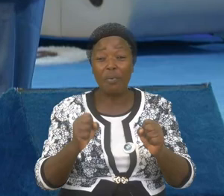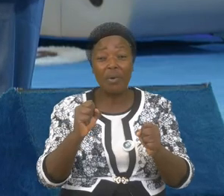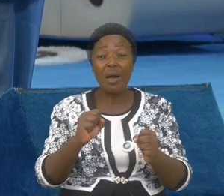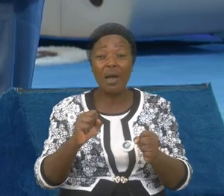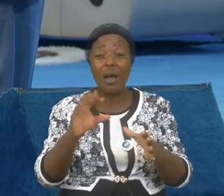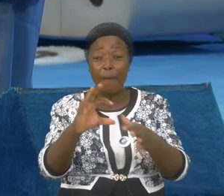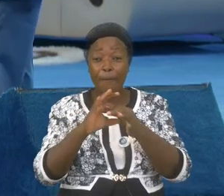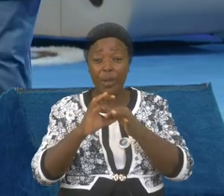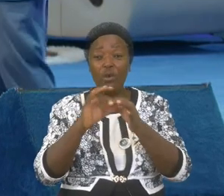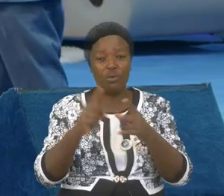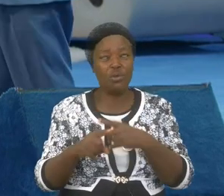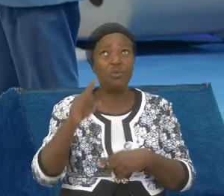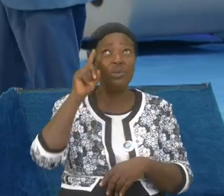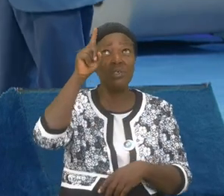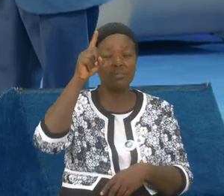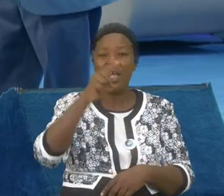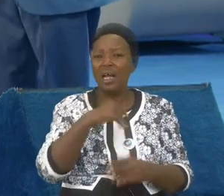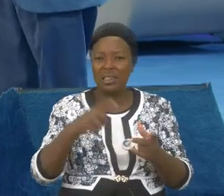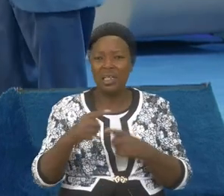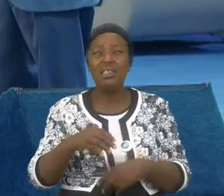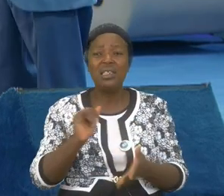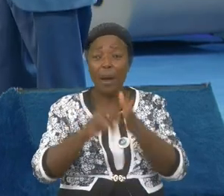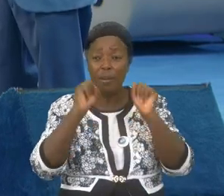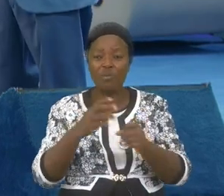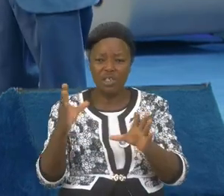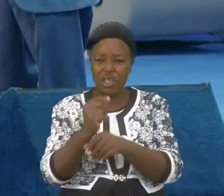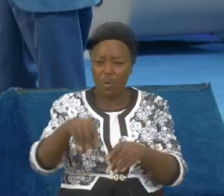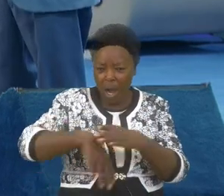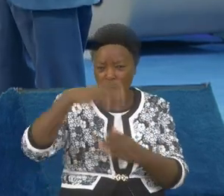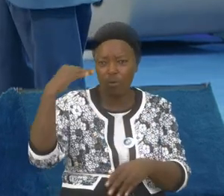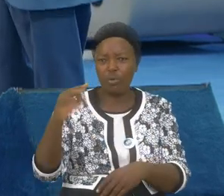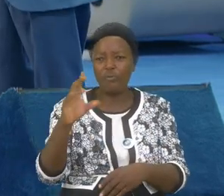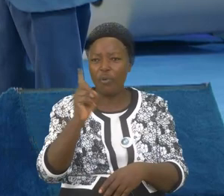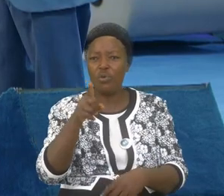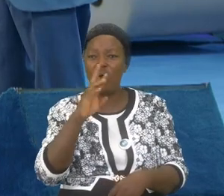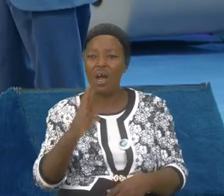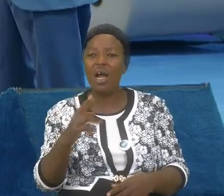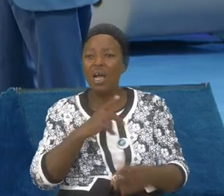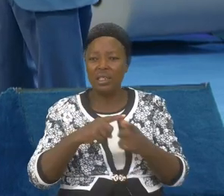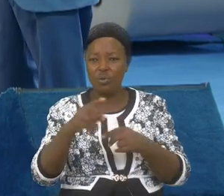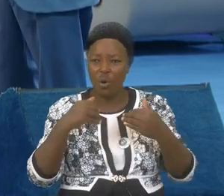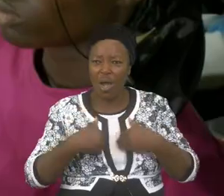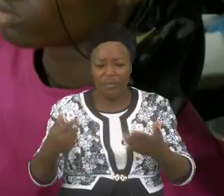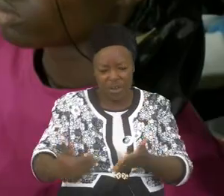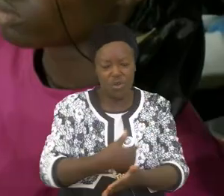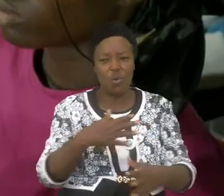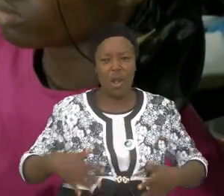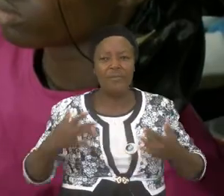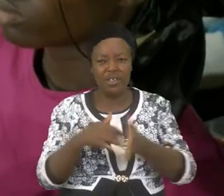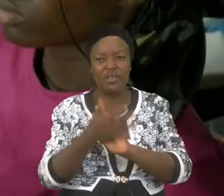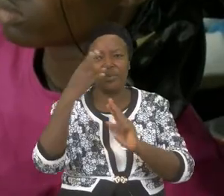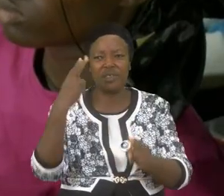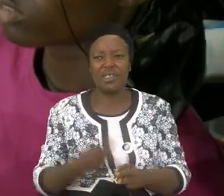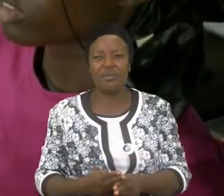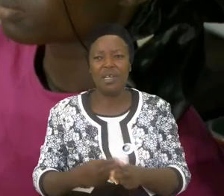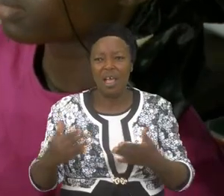you were, and you are going to have a new life, a revealed life, a